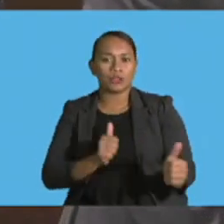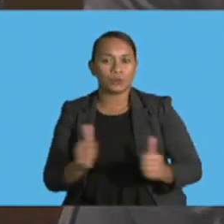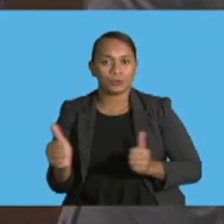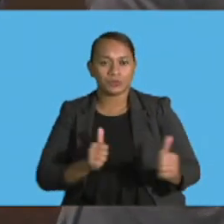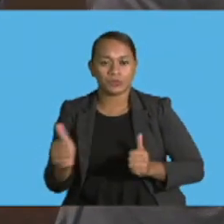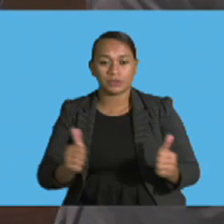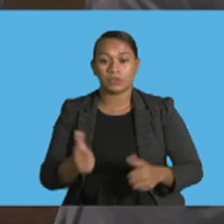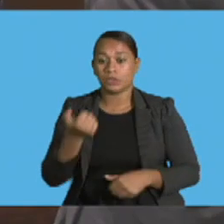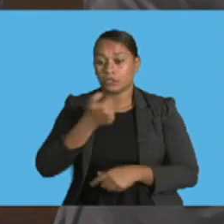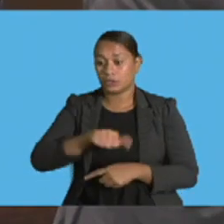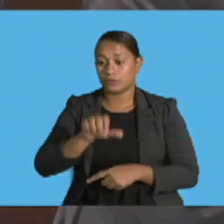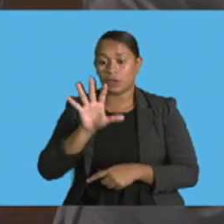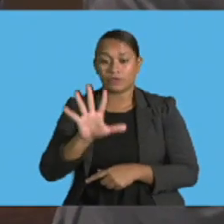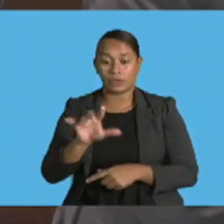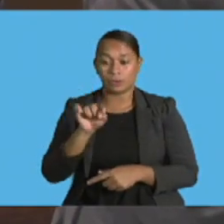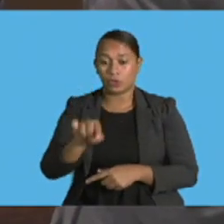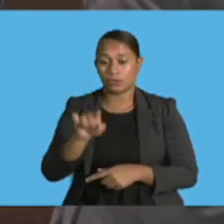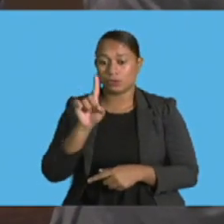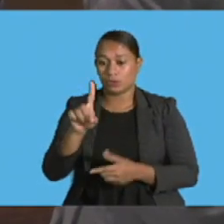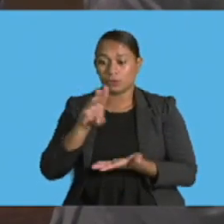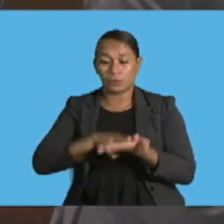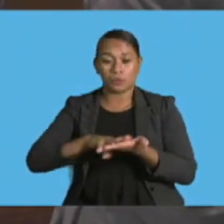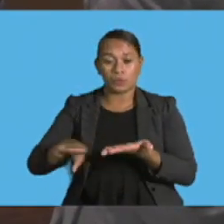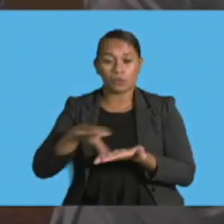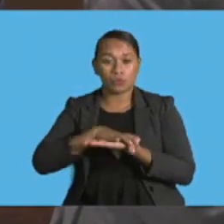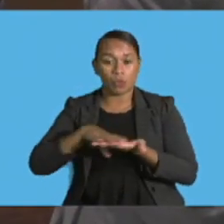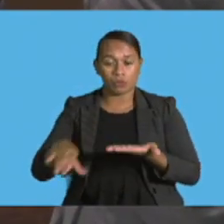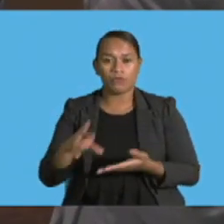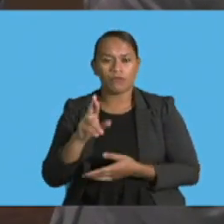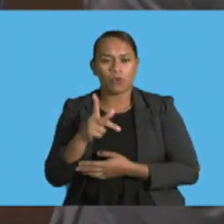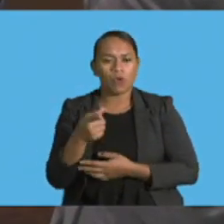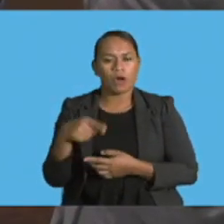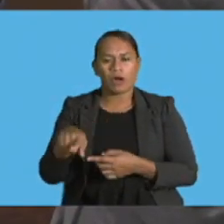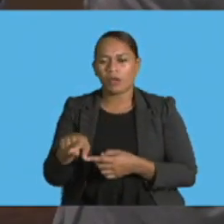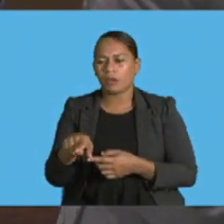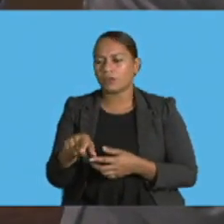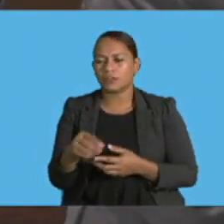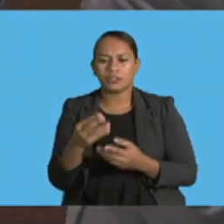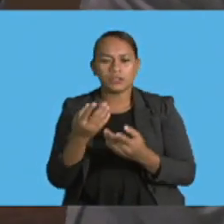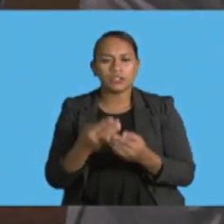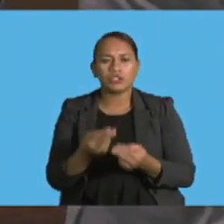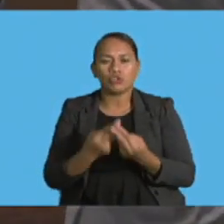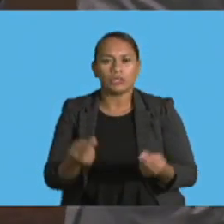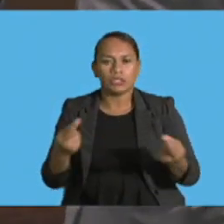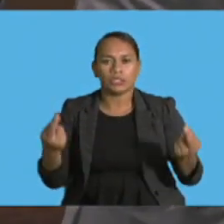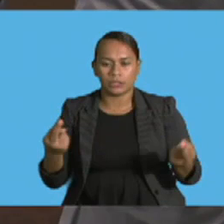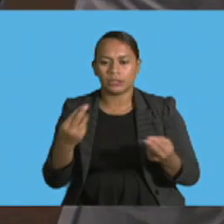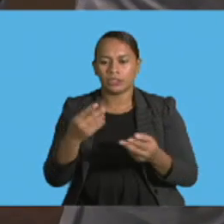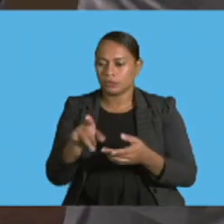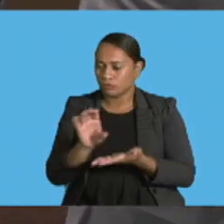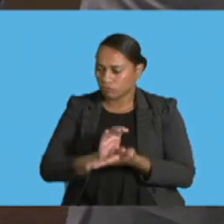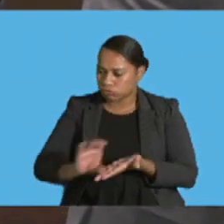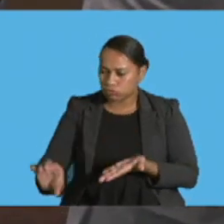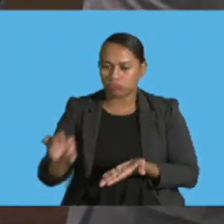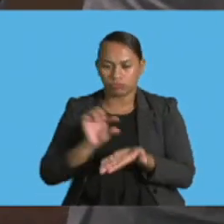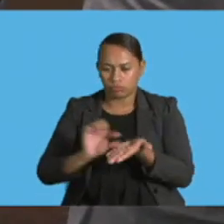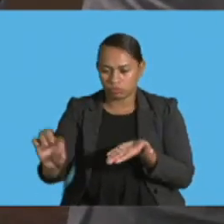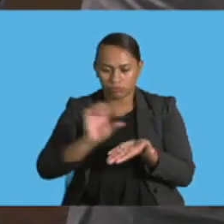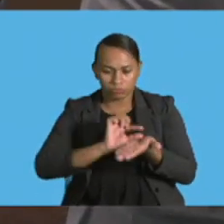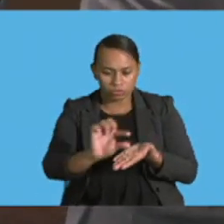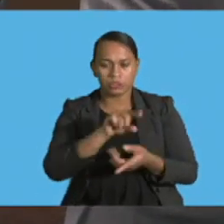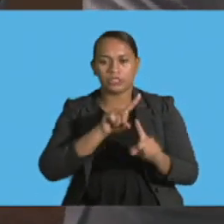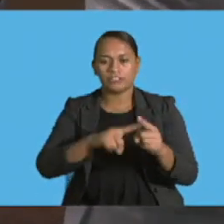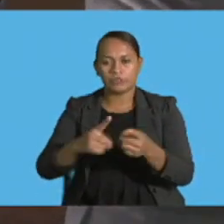$65.1 million for capital expenditure that has been allocated to the industry. This budget, Honorable Speaker, is